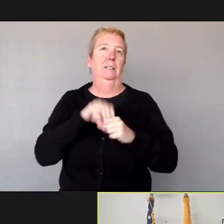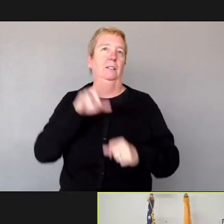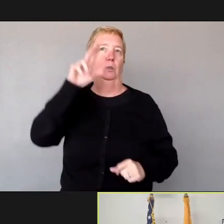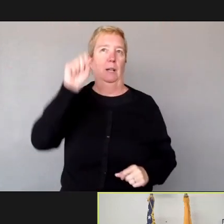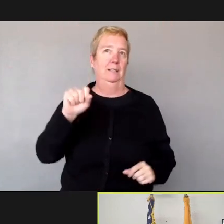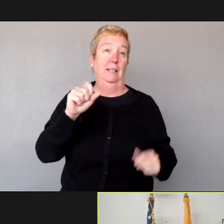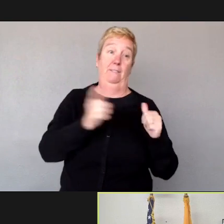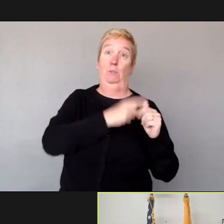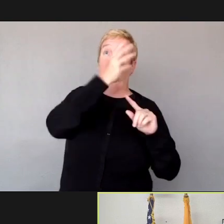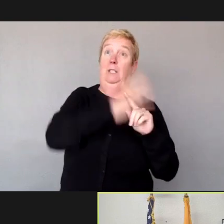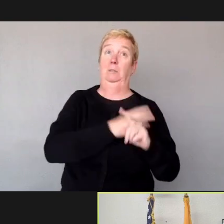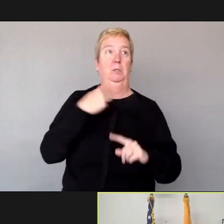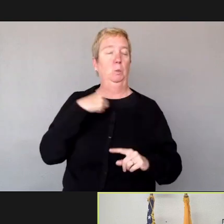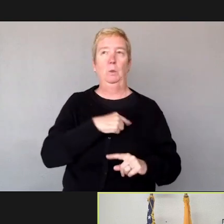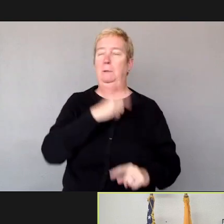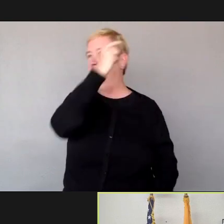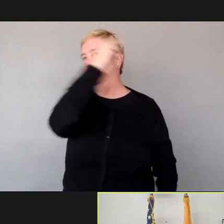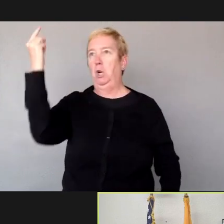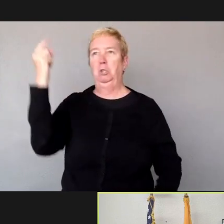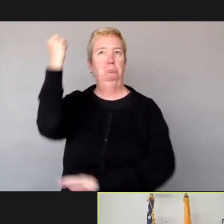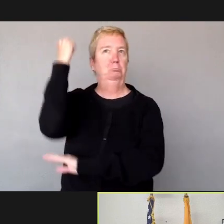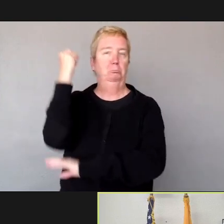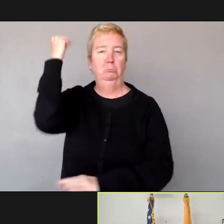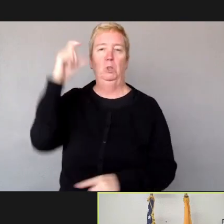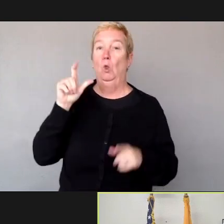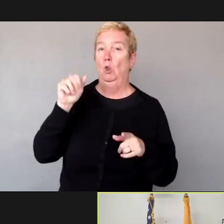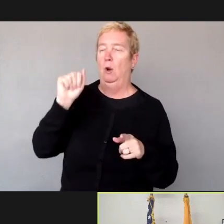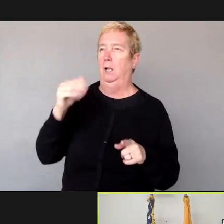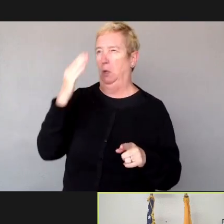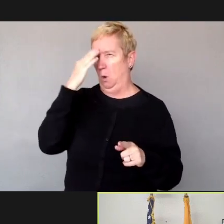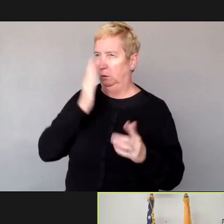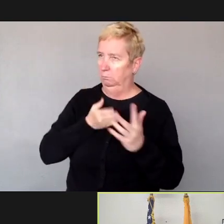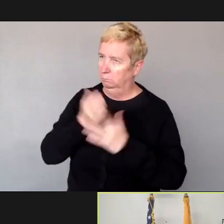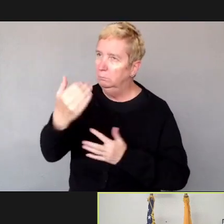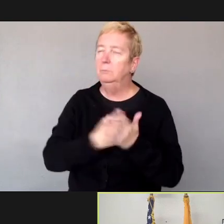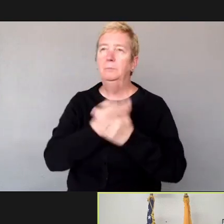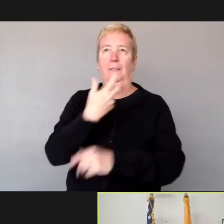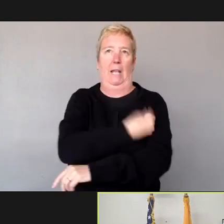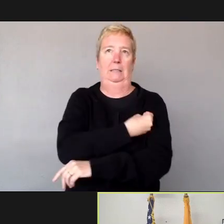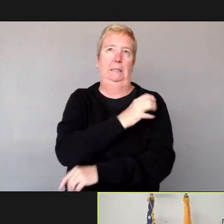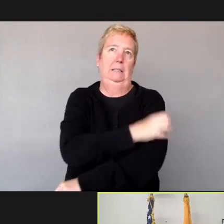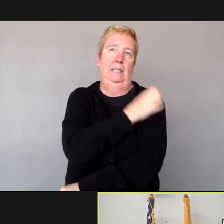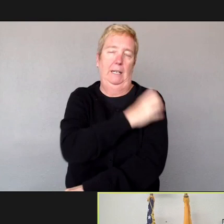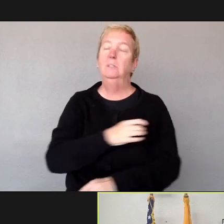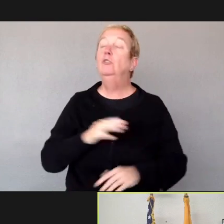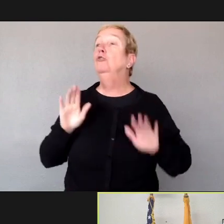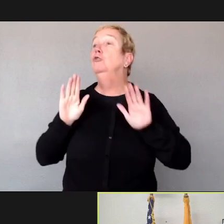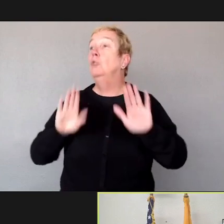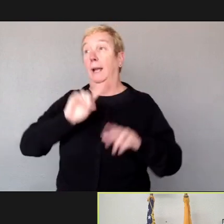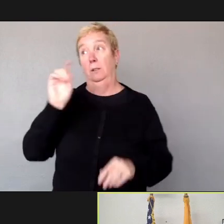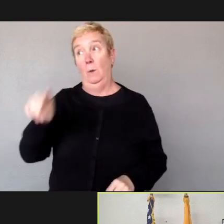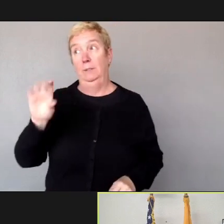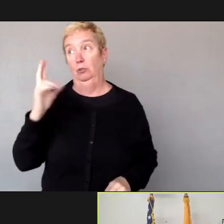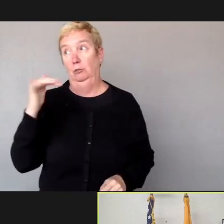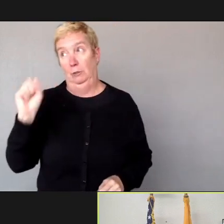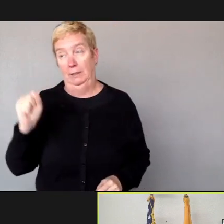6 months when they were available. So she really knows all the ins and outs. It's a great question,